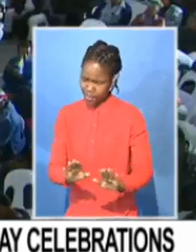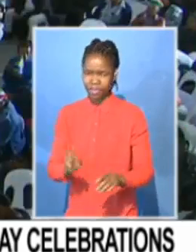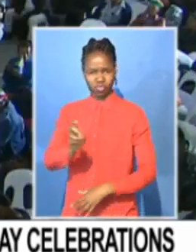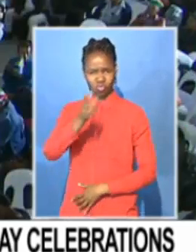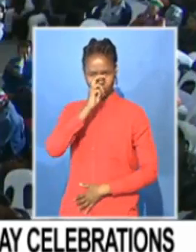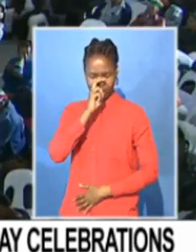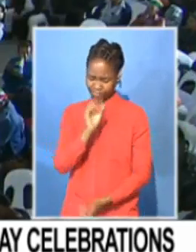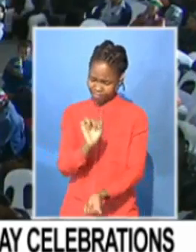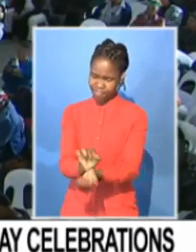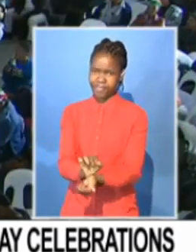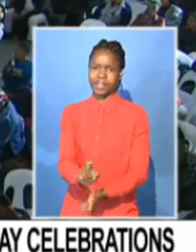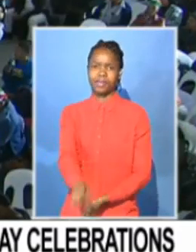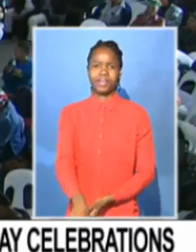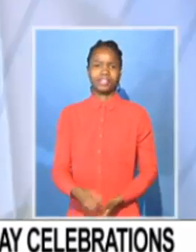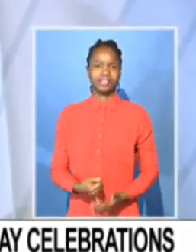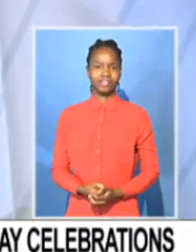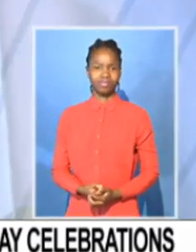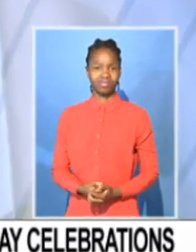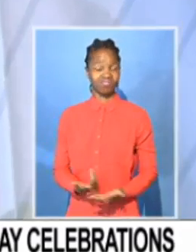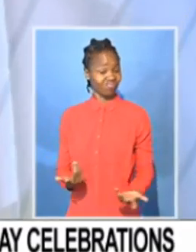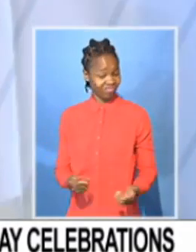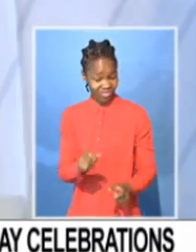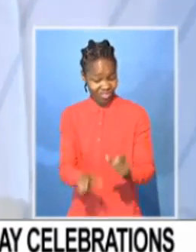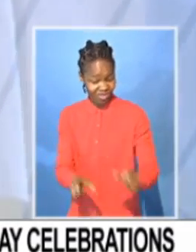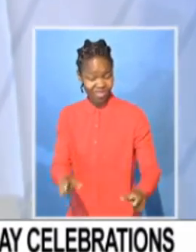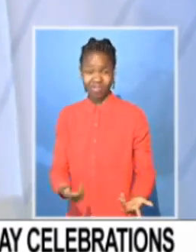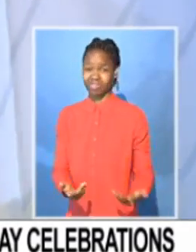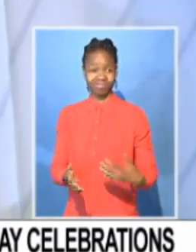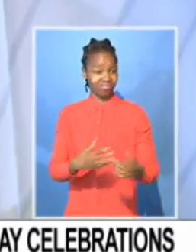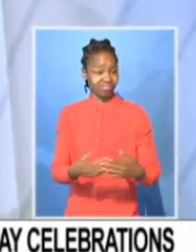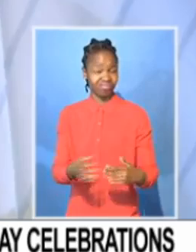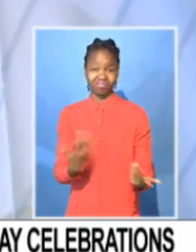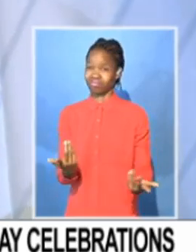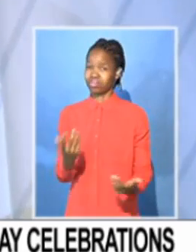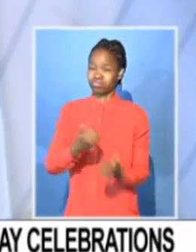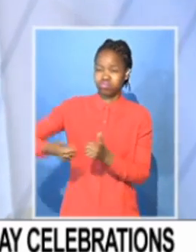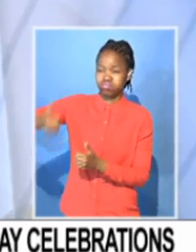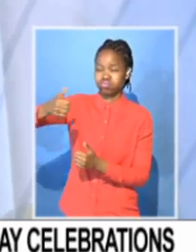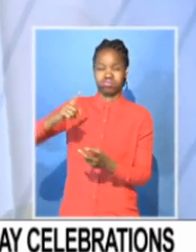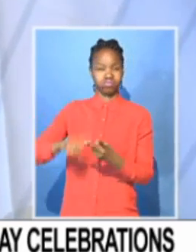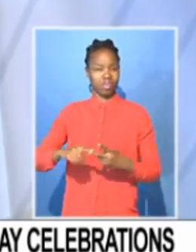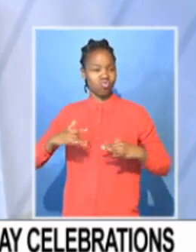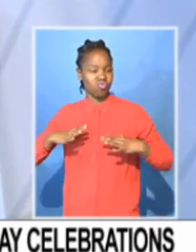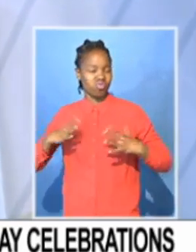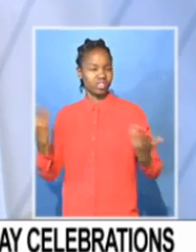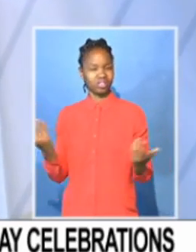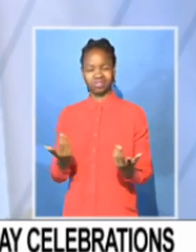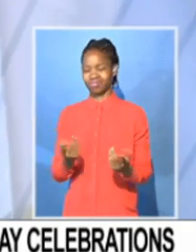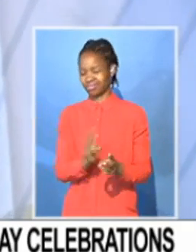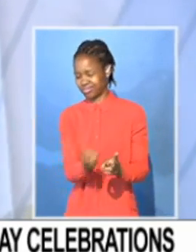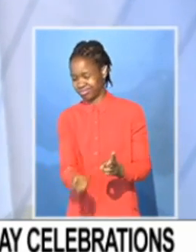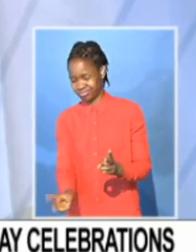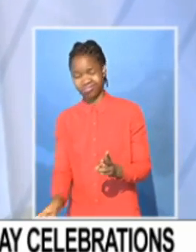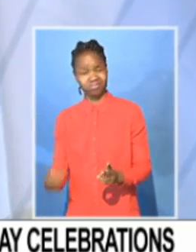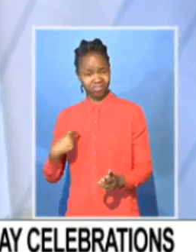All persons, regardless of position in society, must face the full